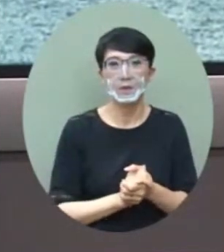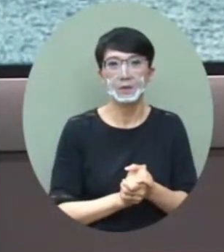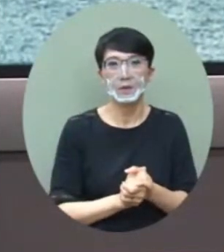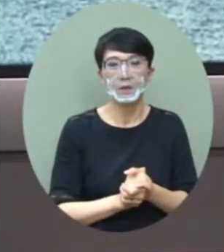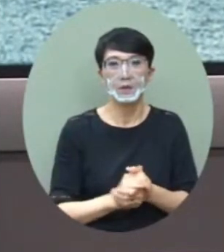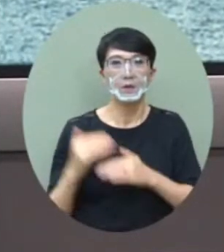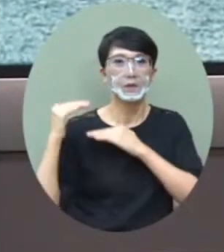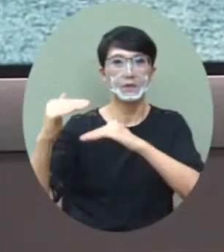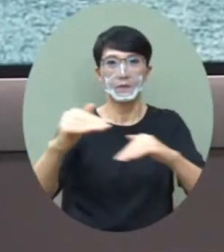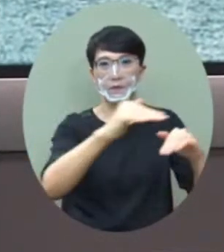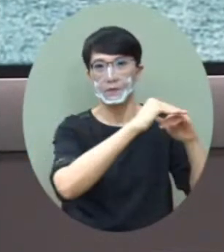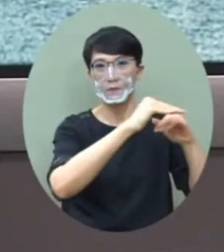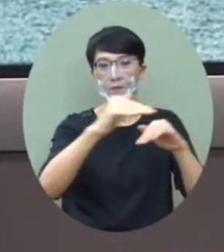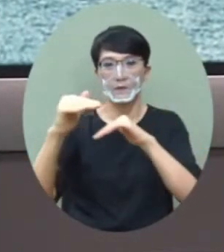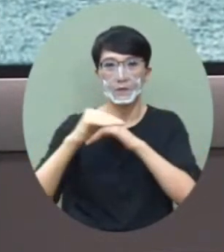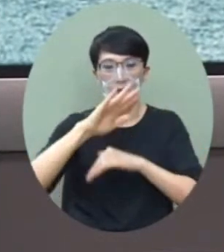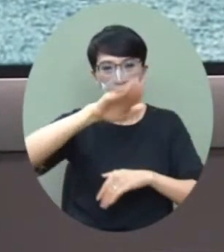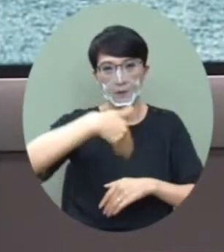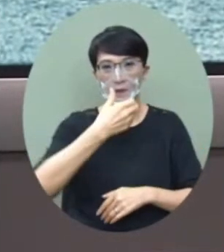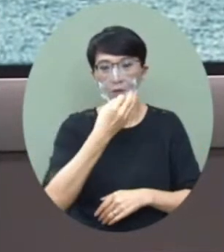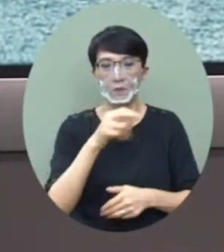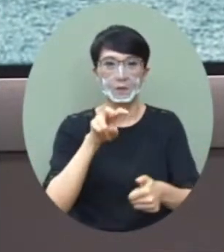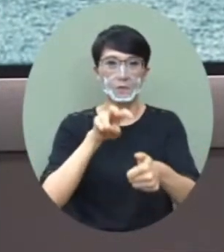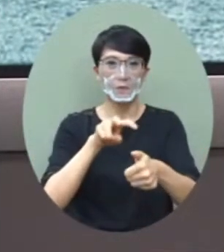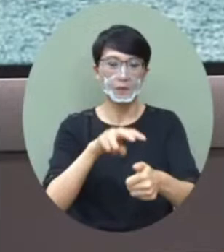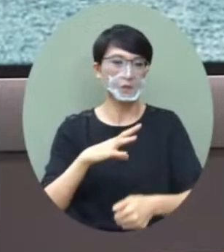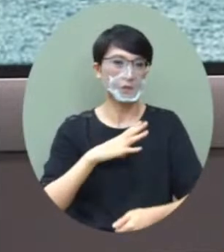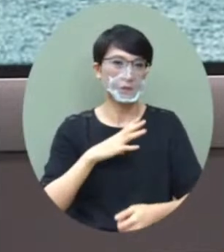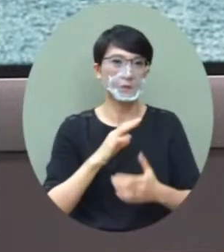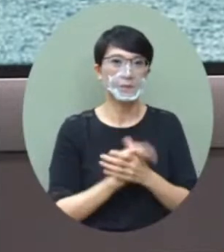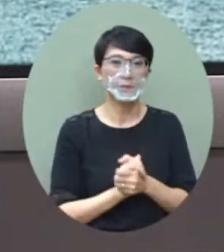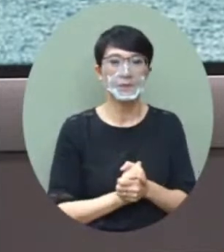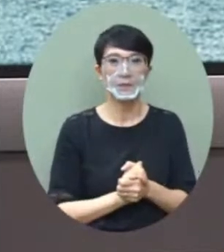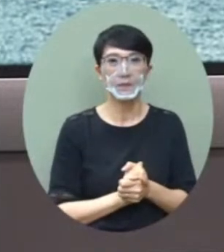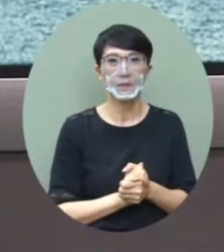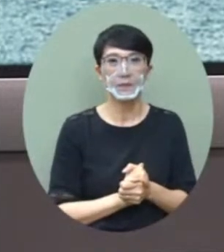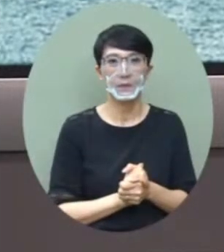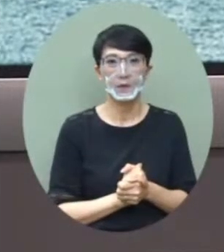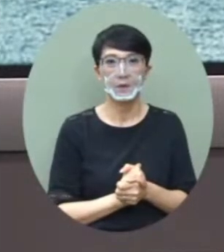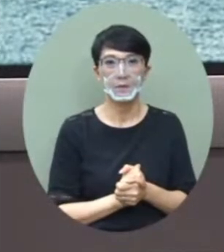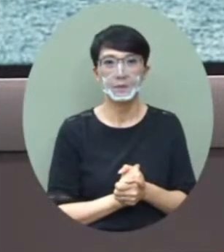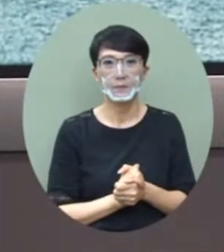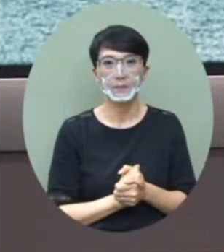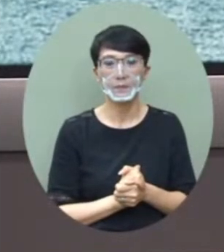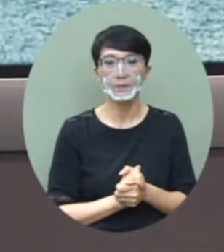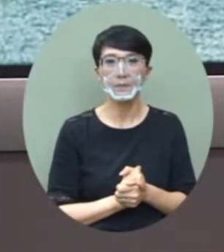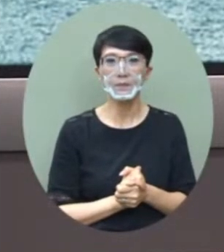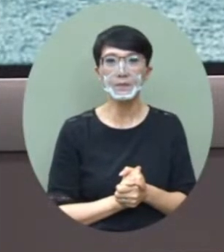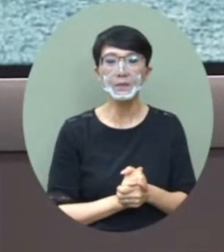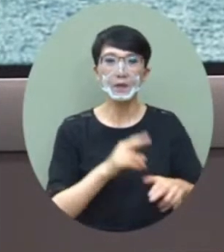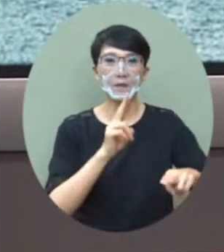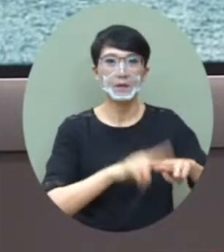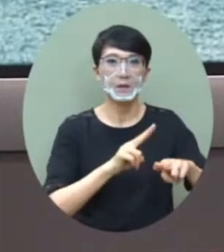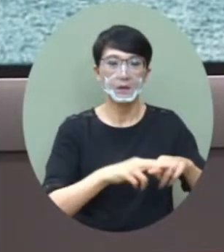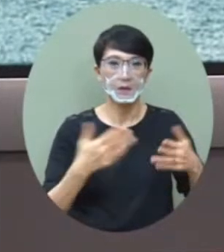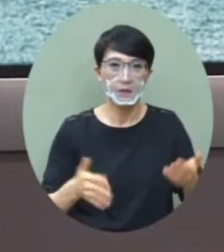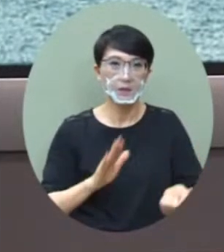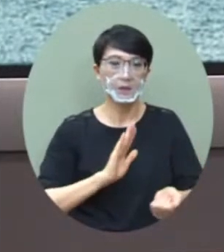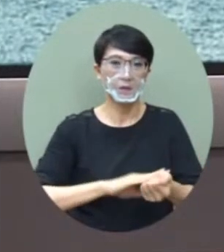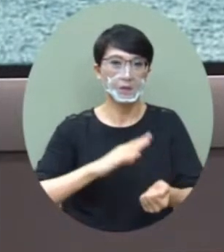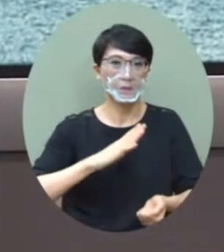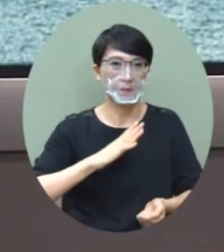work. So in terms of medical supplies that arrive in Hong Kong, we